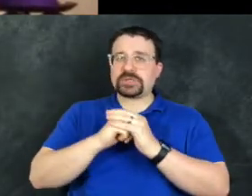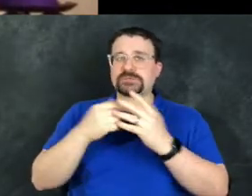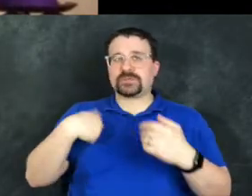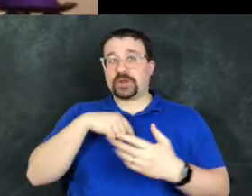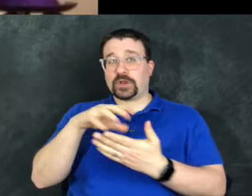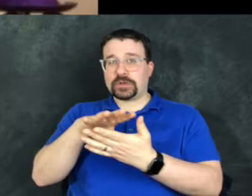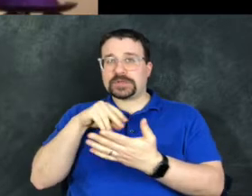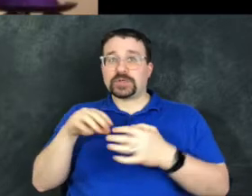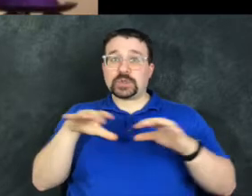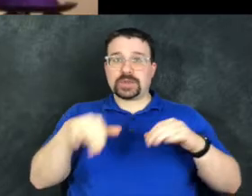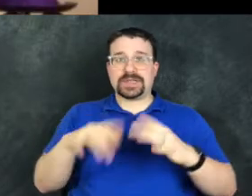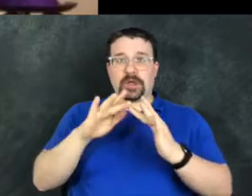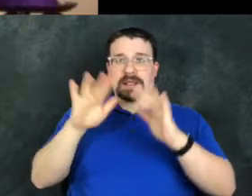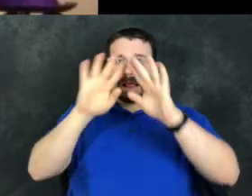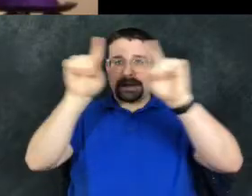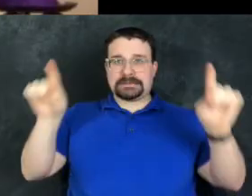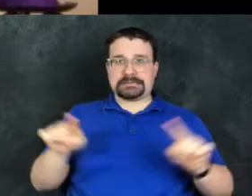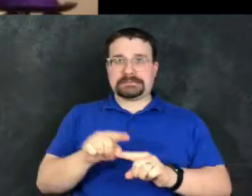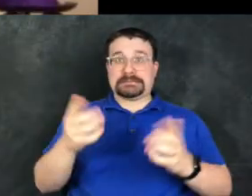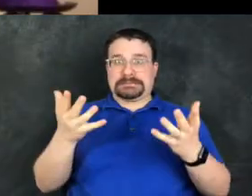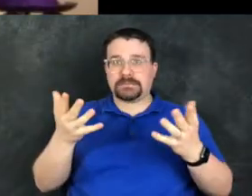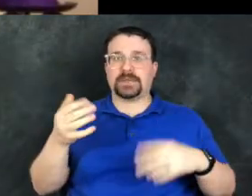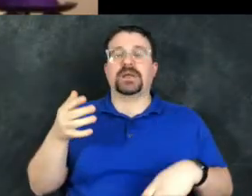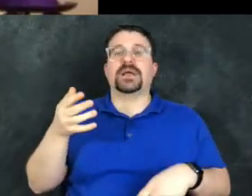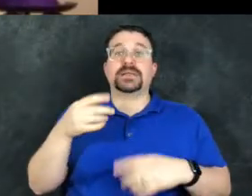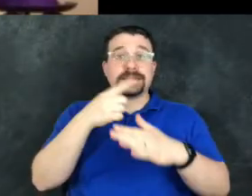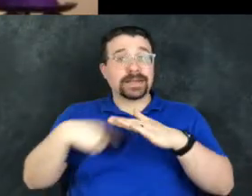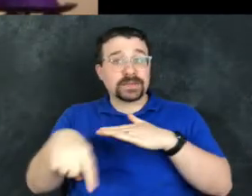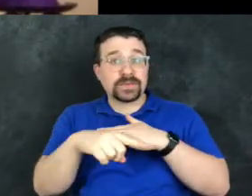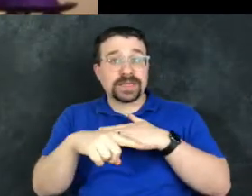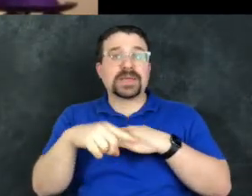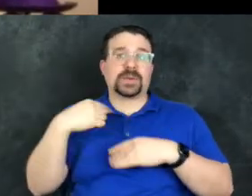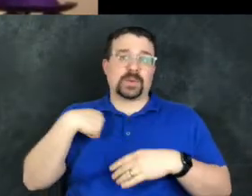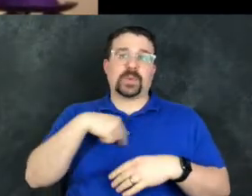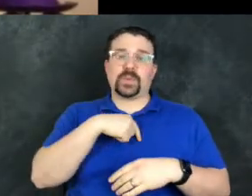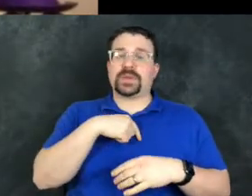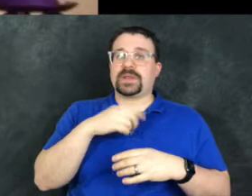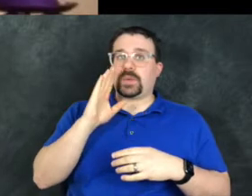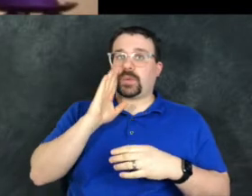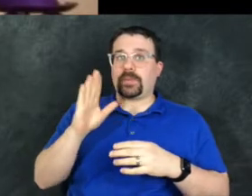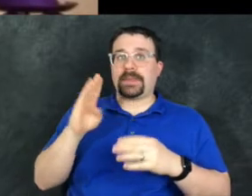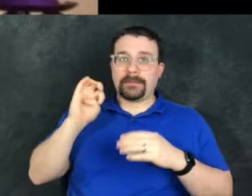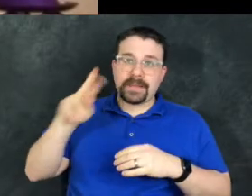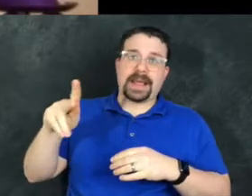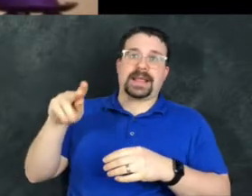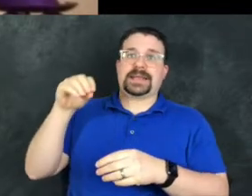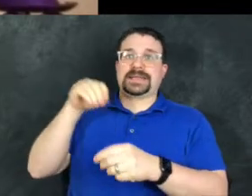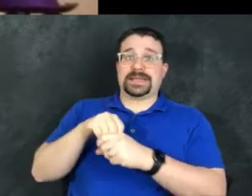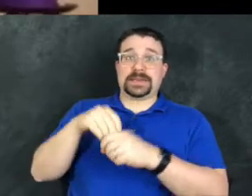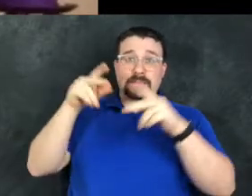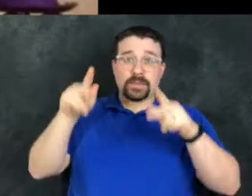we learned to do this online. But next week, we will be